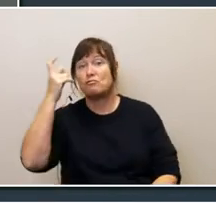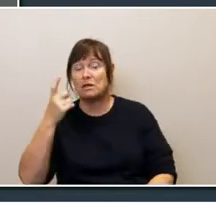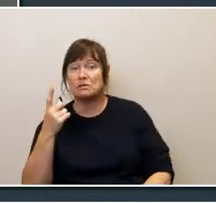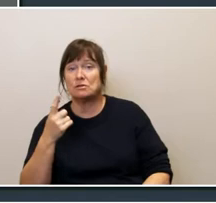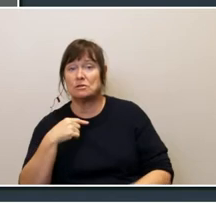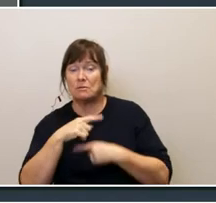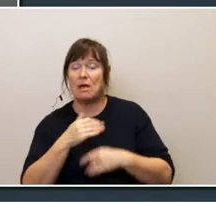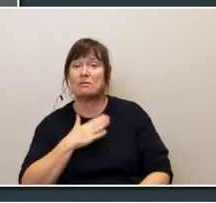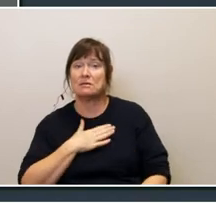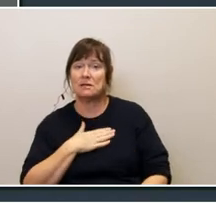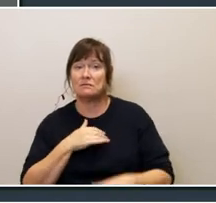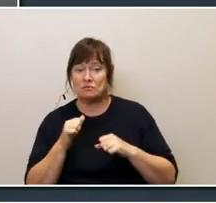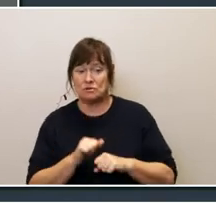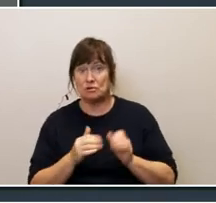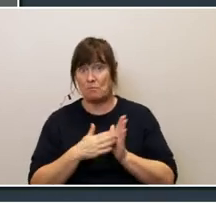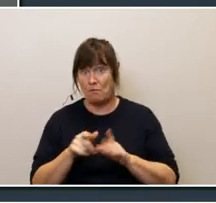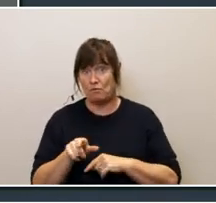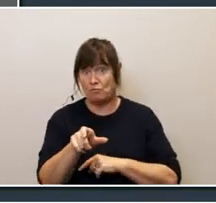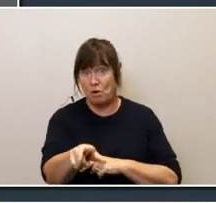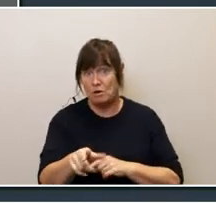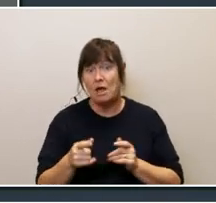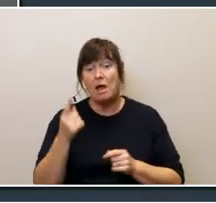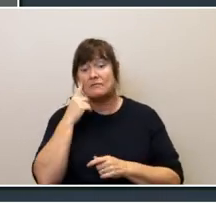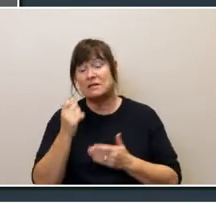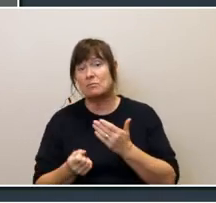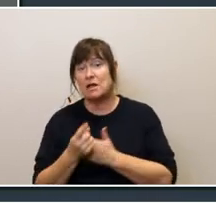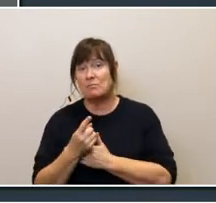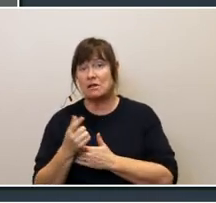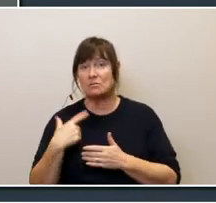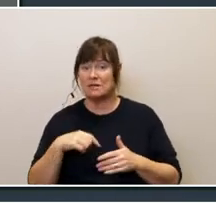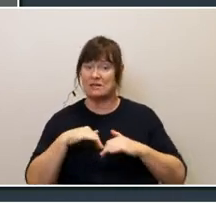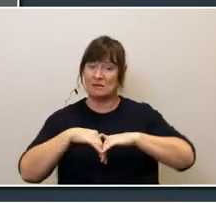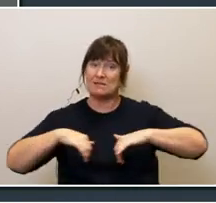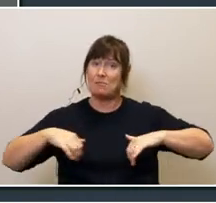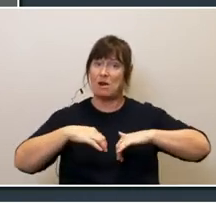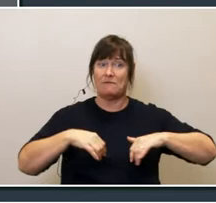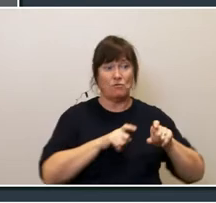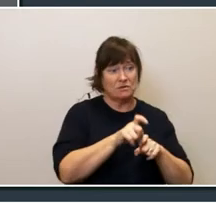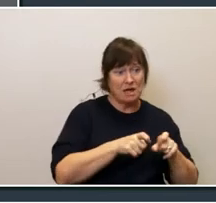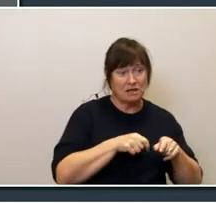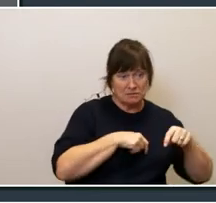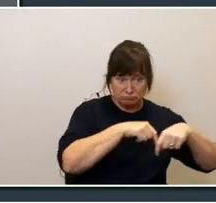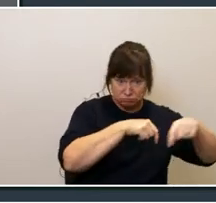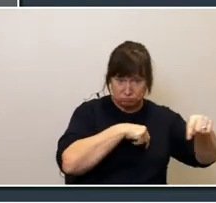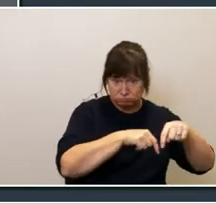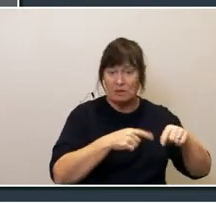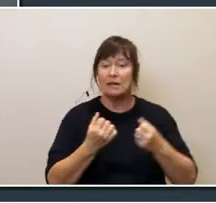biking to and from school on Murphy Road. I have seen what happens when cyclists are not separated from cars. Please help make Murphy Road safer by